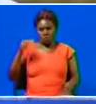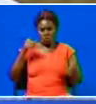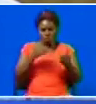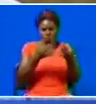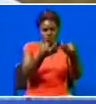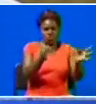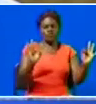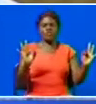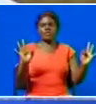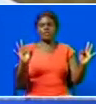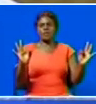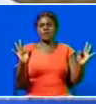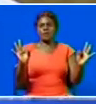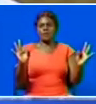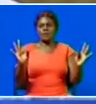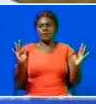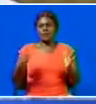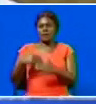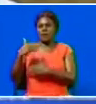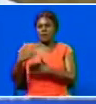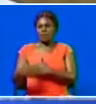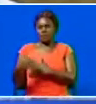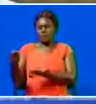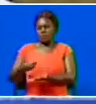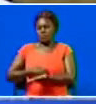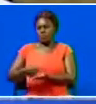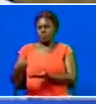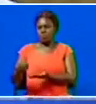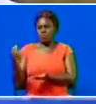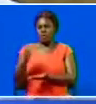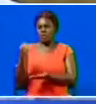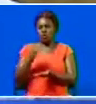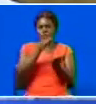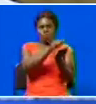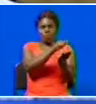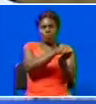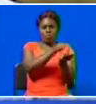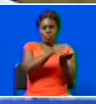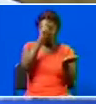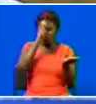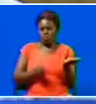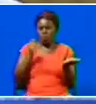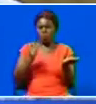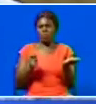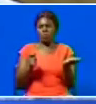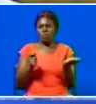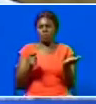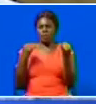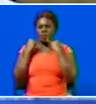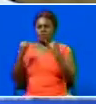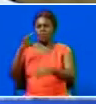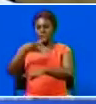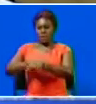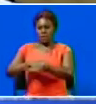released after being sold at a custom warehouse auction. The information we